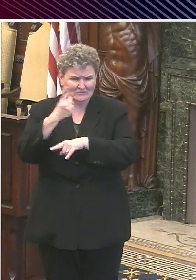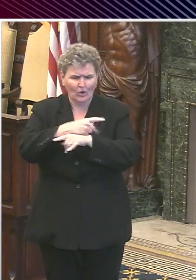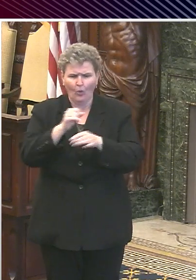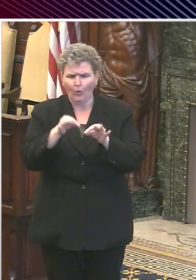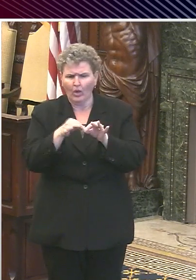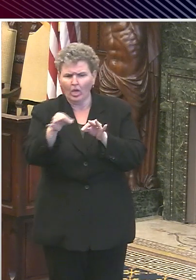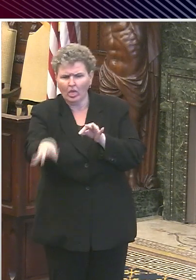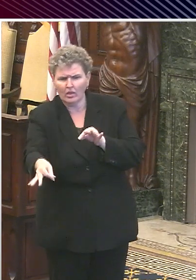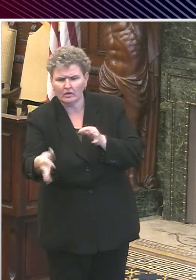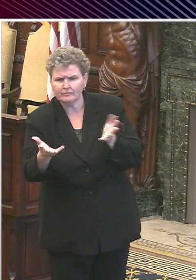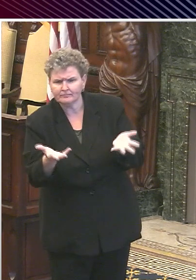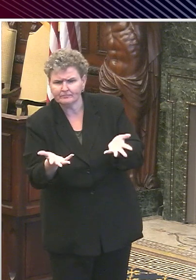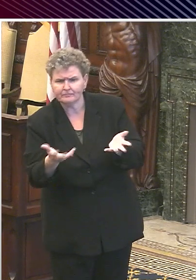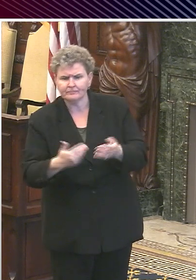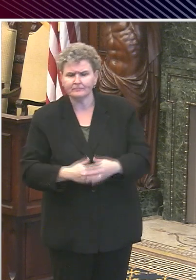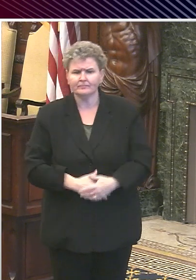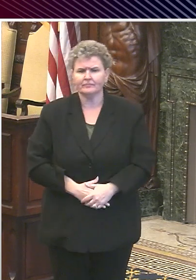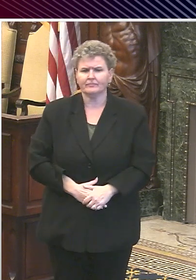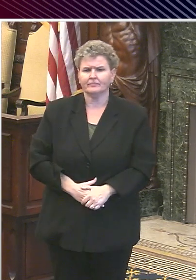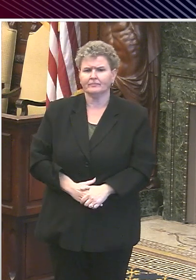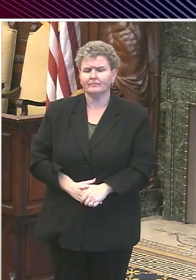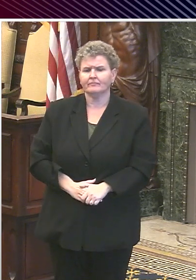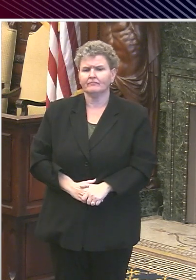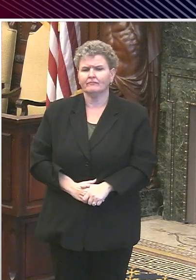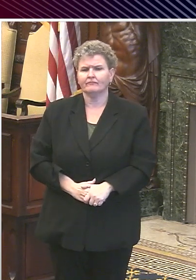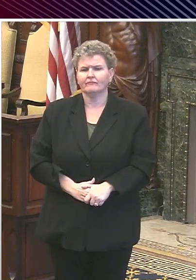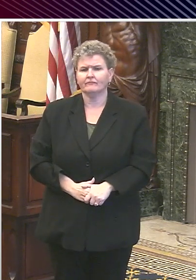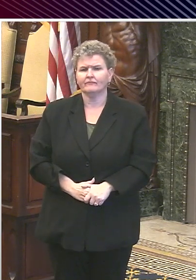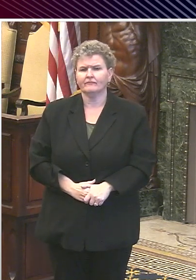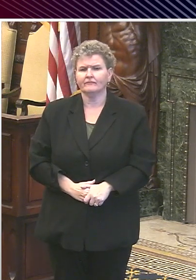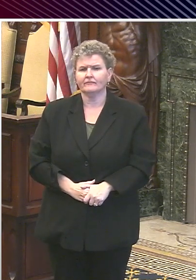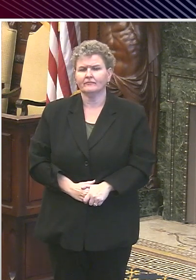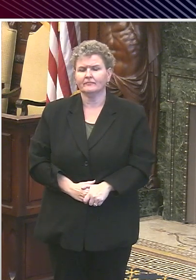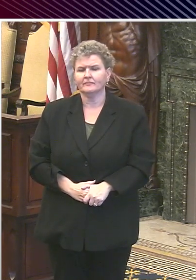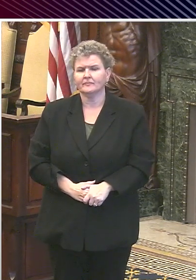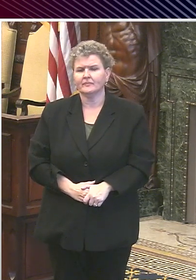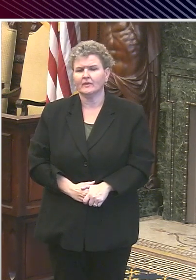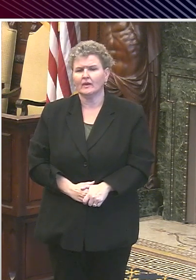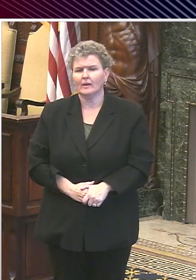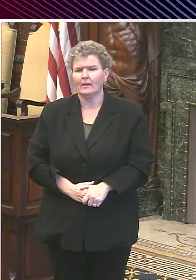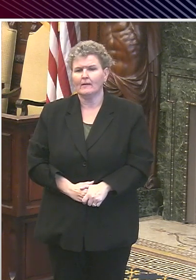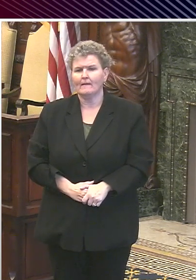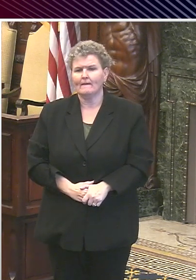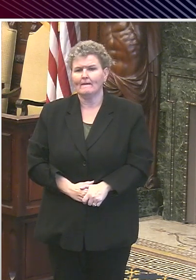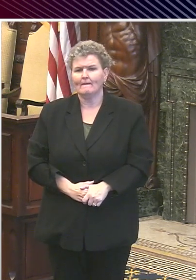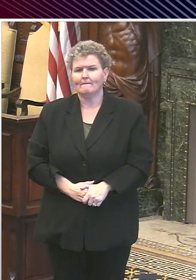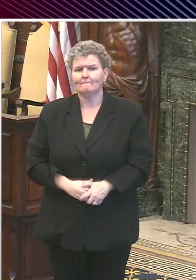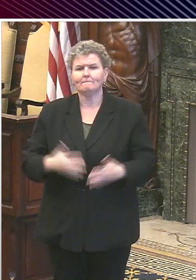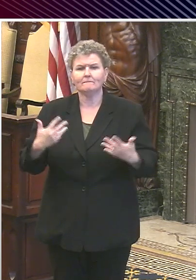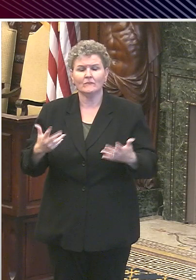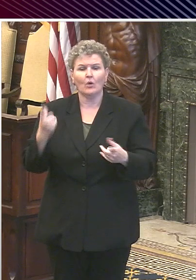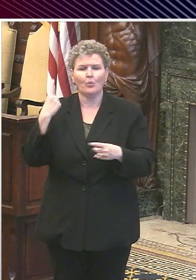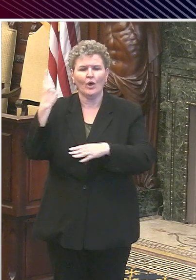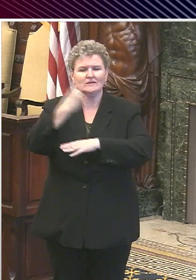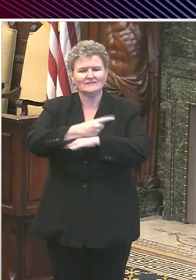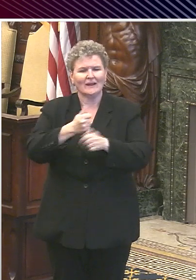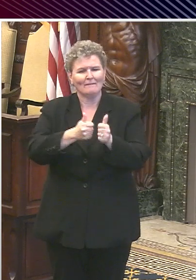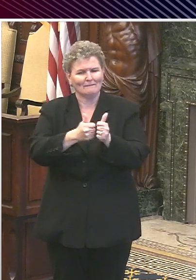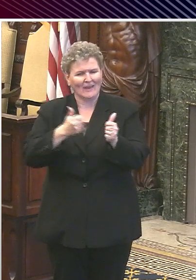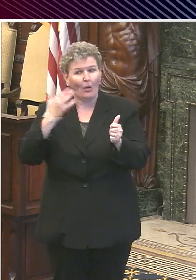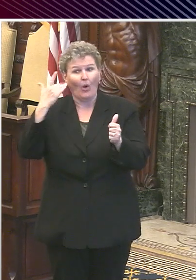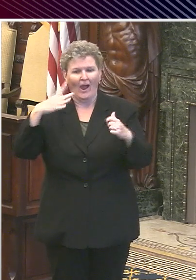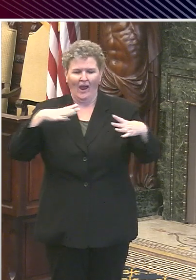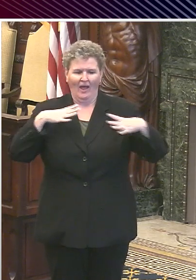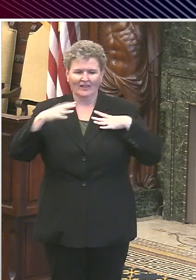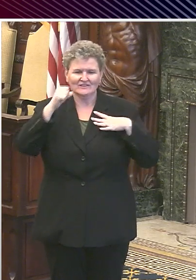the regular trash pickup? Well, there was a holiday yesterday, Martin, so we're a day behind because of the holiday and because employees